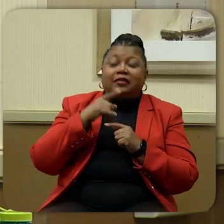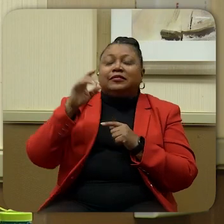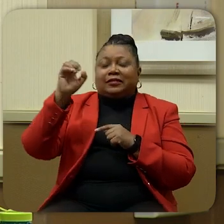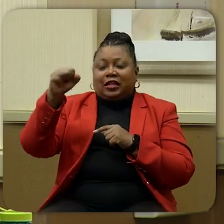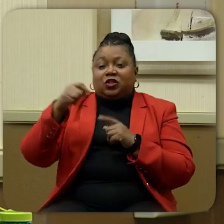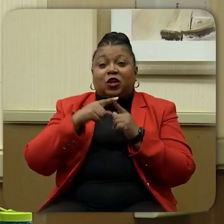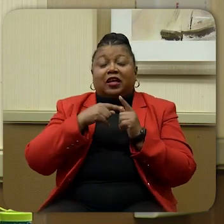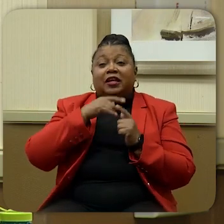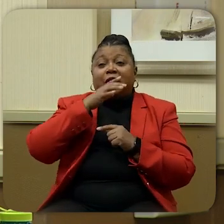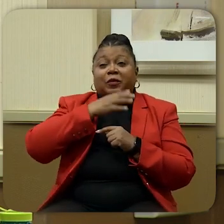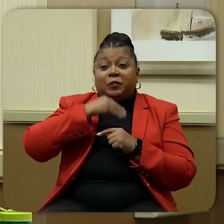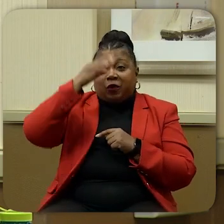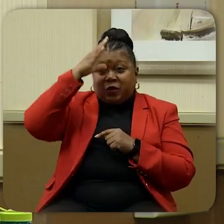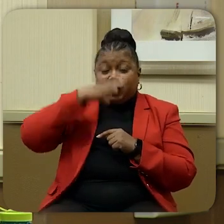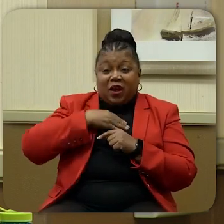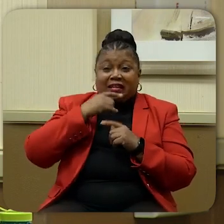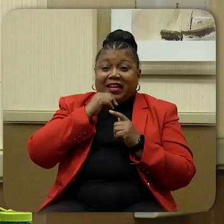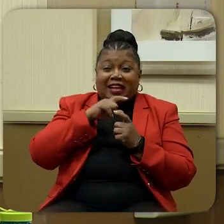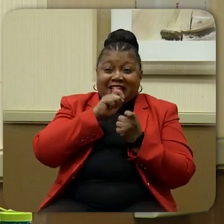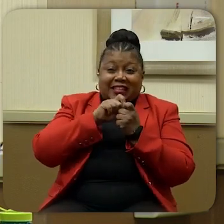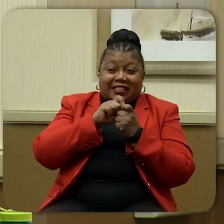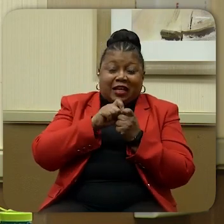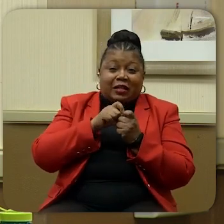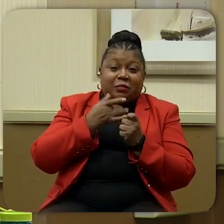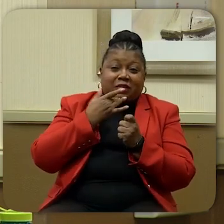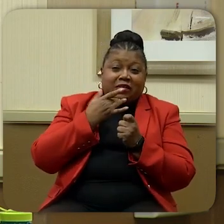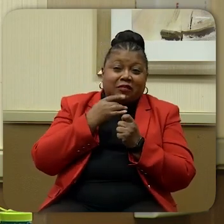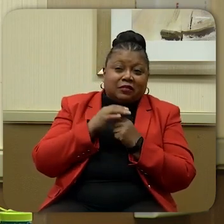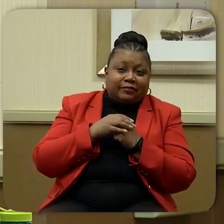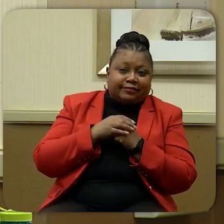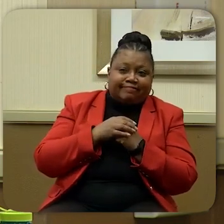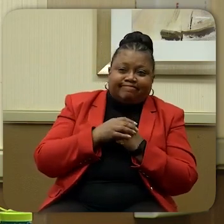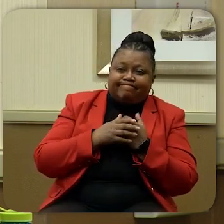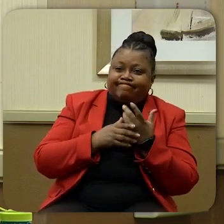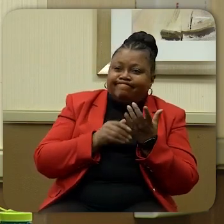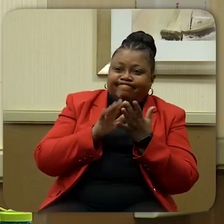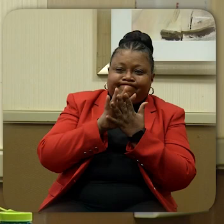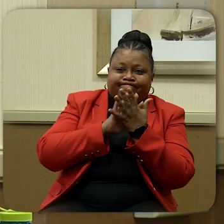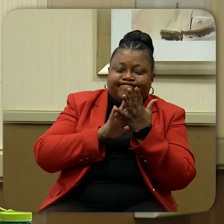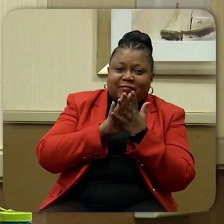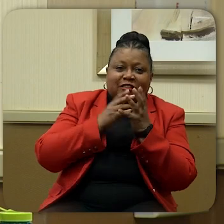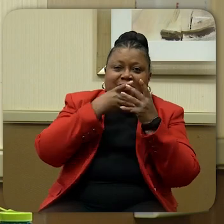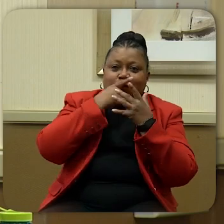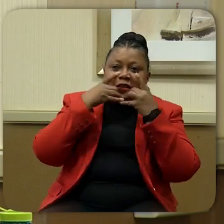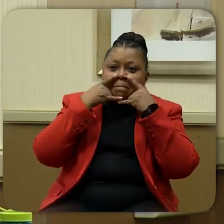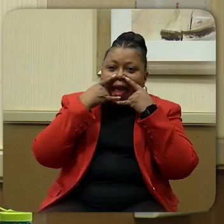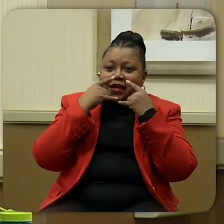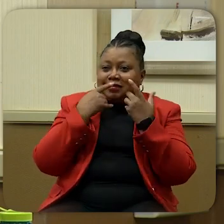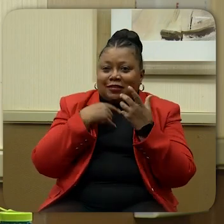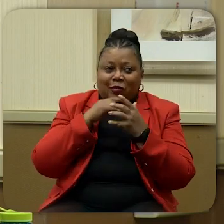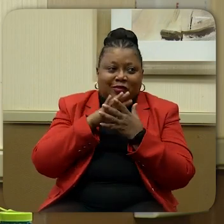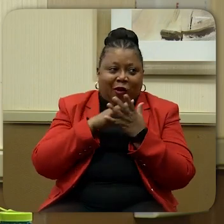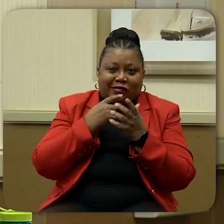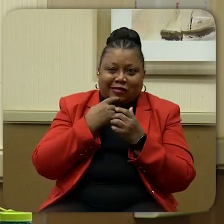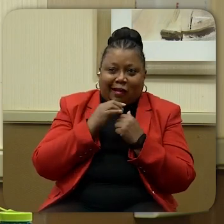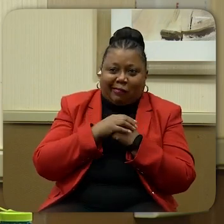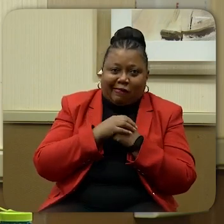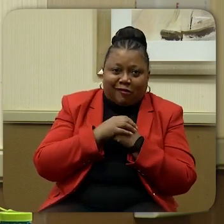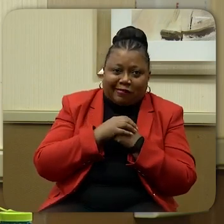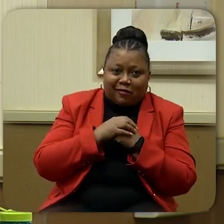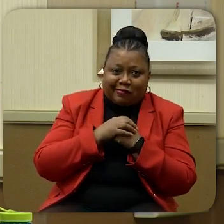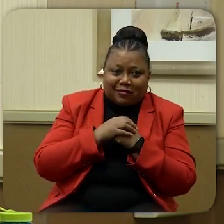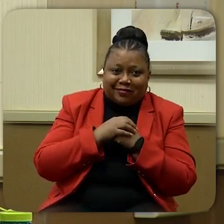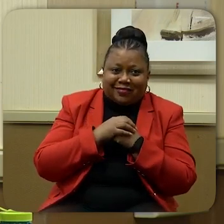Yeah. Because I feel like, and I was just talking to Sherry about this when we were talking, when you were early on when we were talking about the